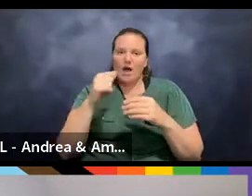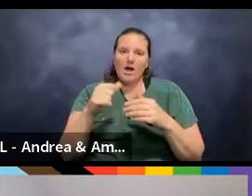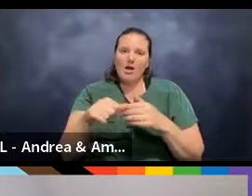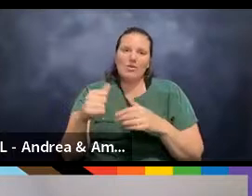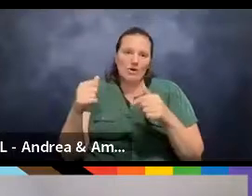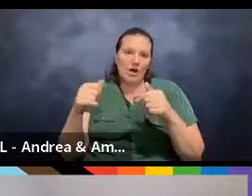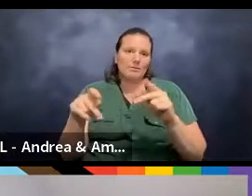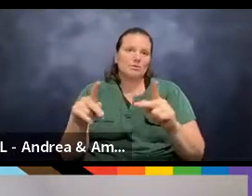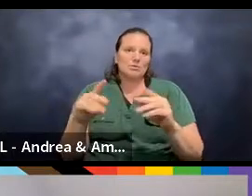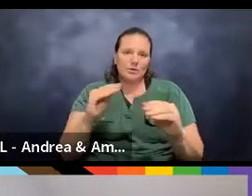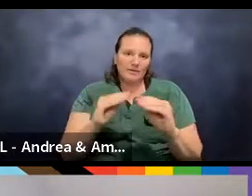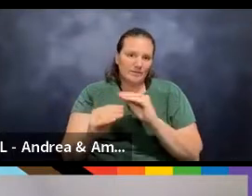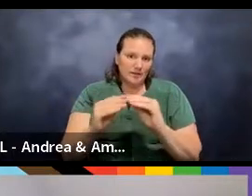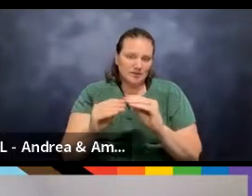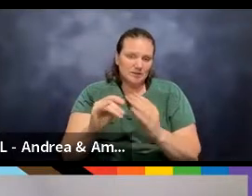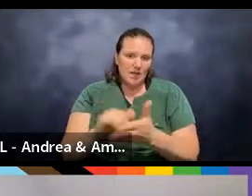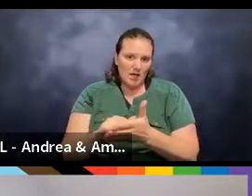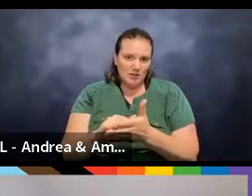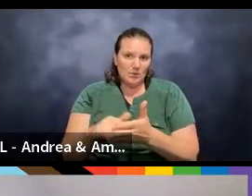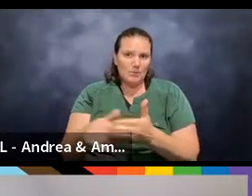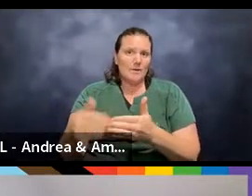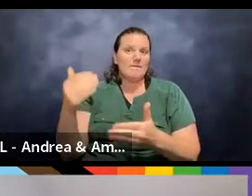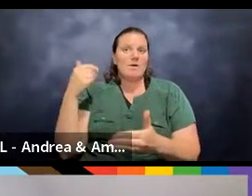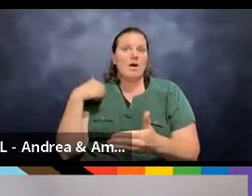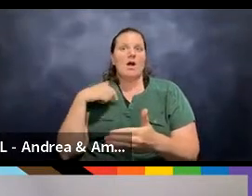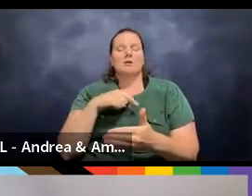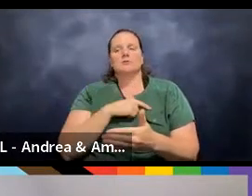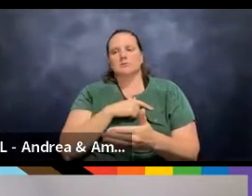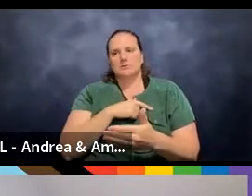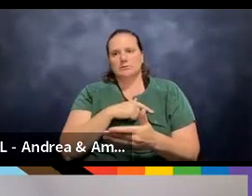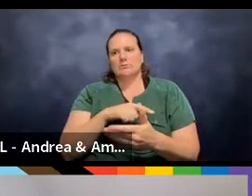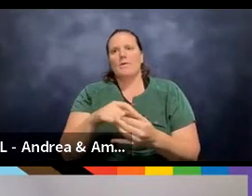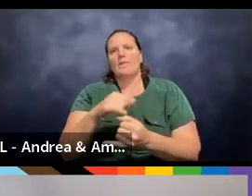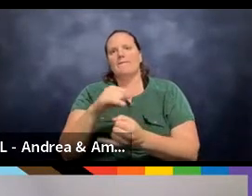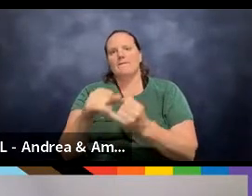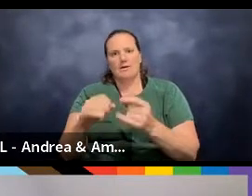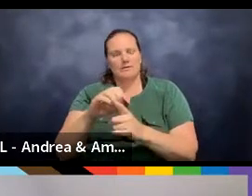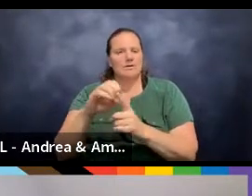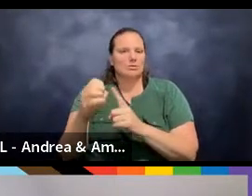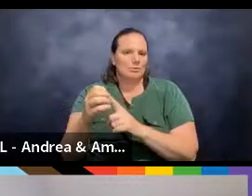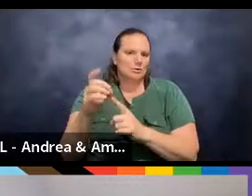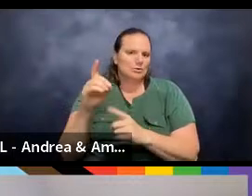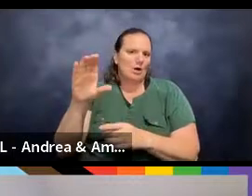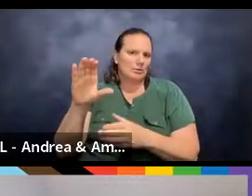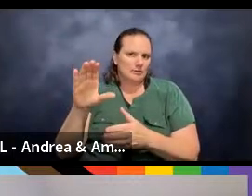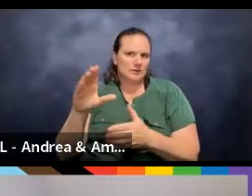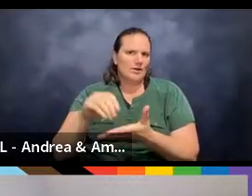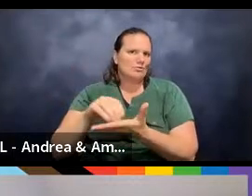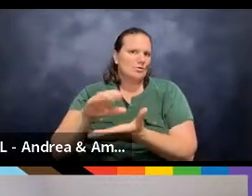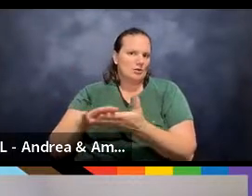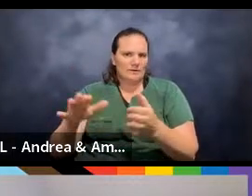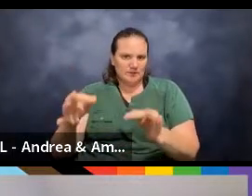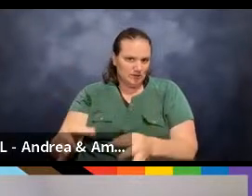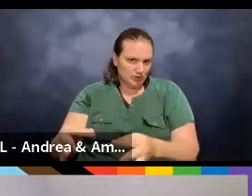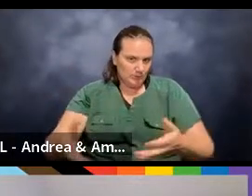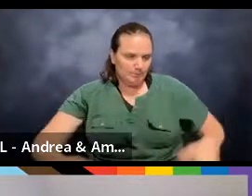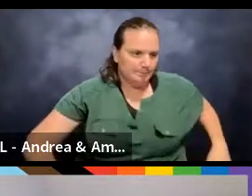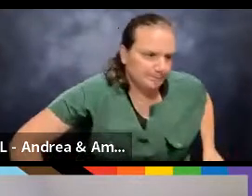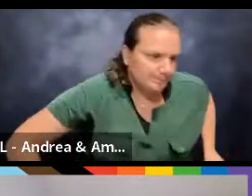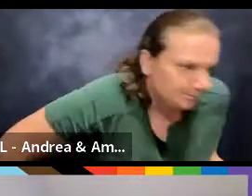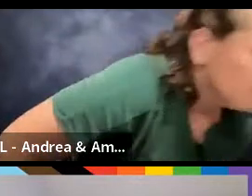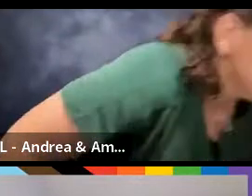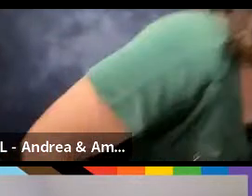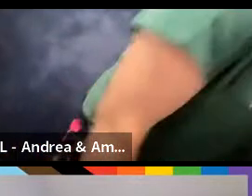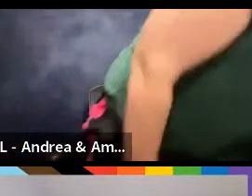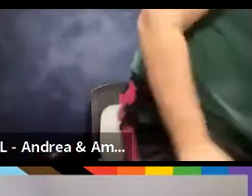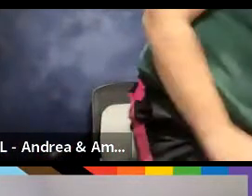of refining it prior to us getting to the final environmental documents, and then of course a record of decision. So this is